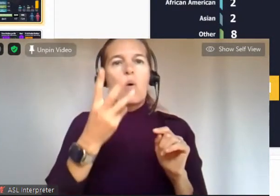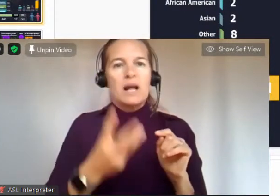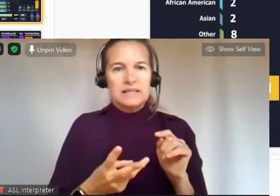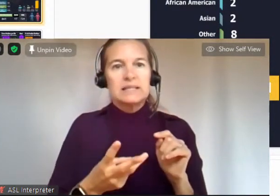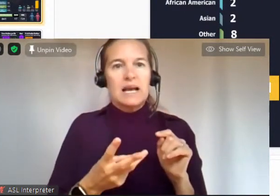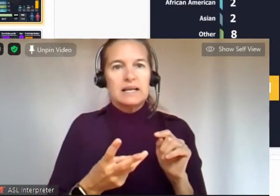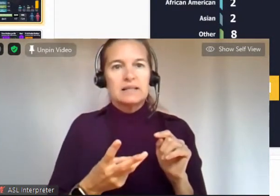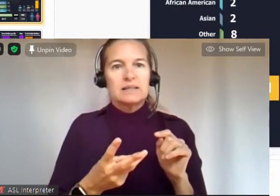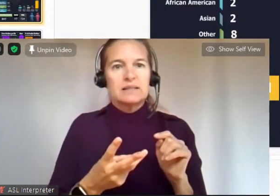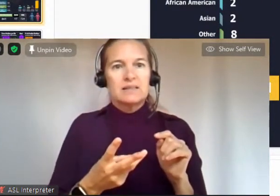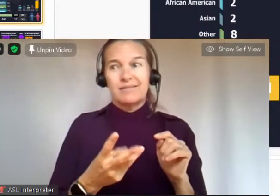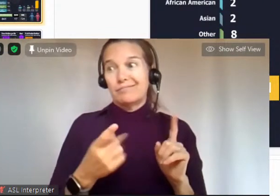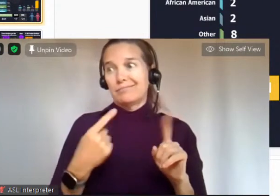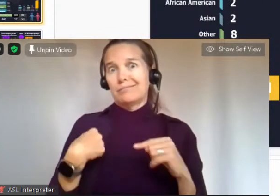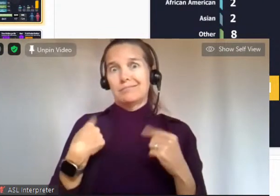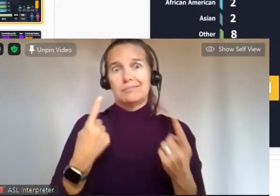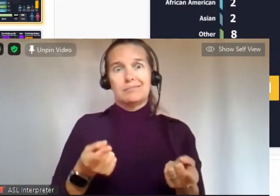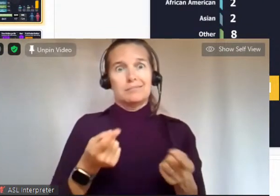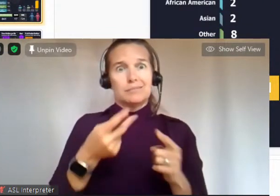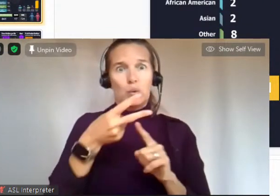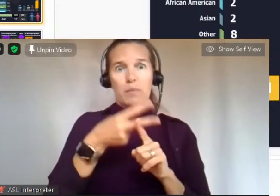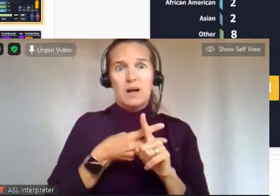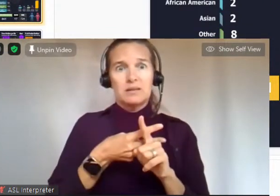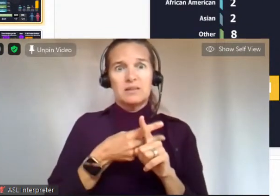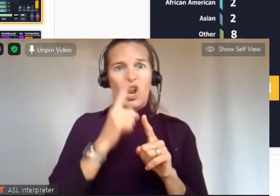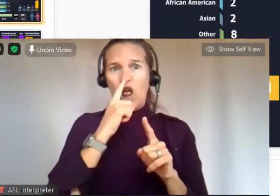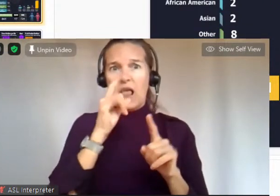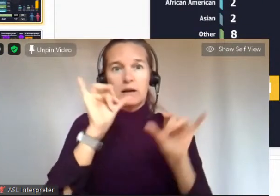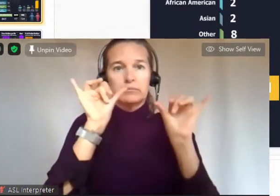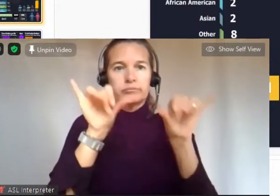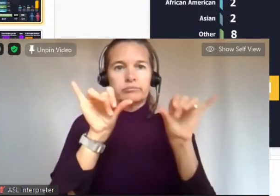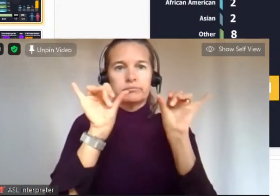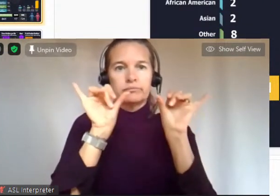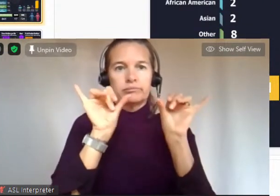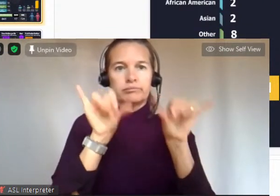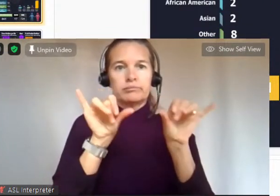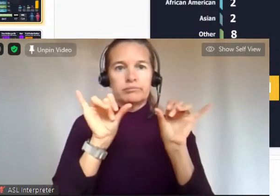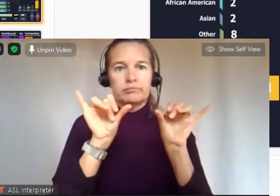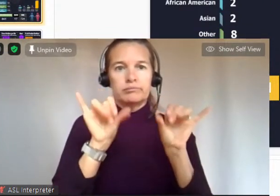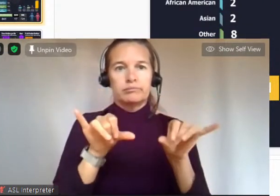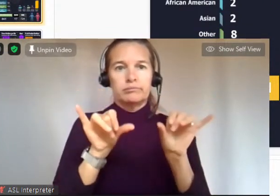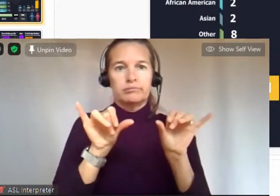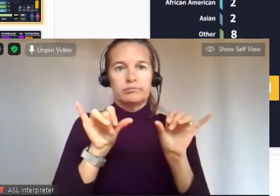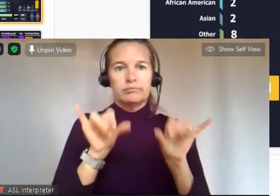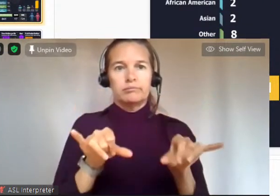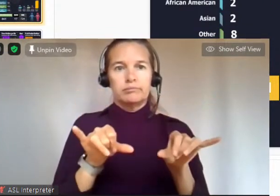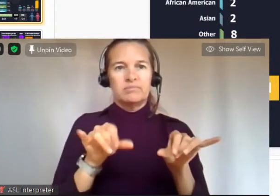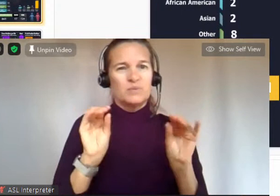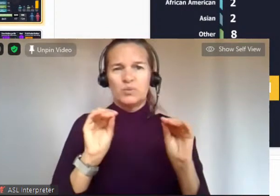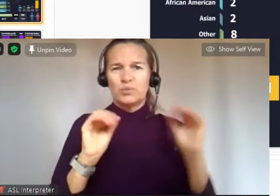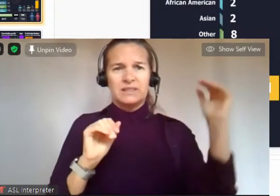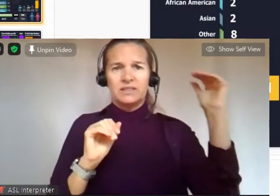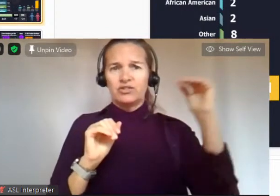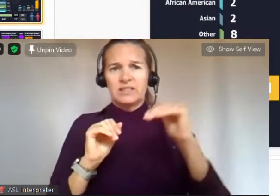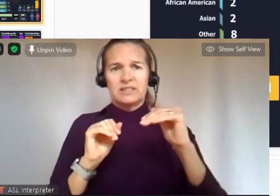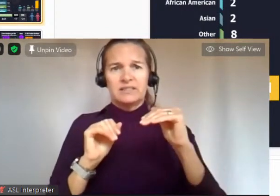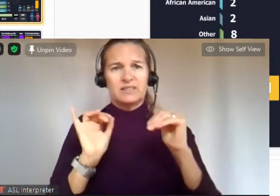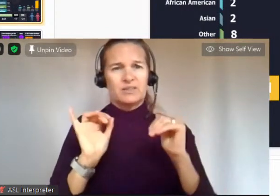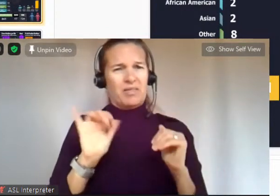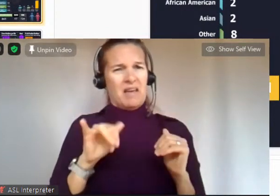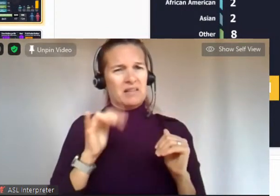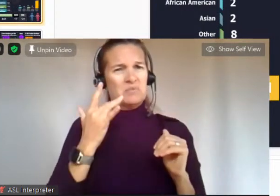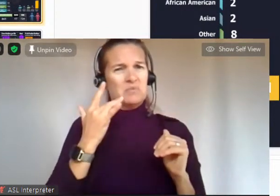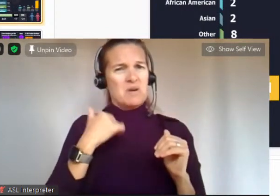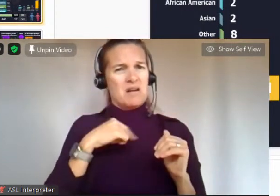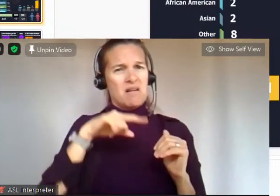the last, 2 months or so, it has not decreased. So that's why I was puzzled,